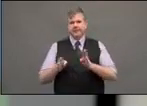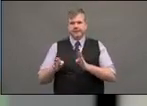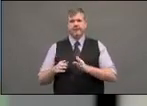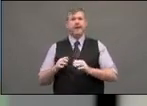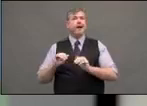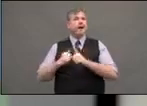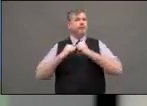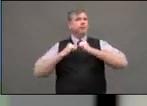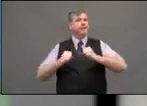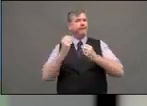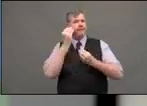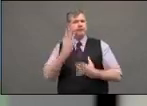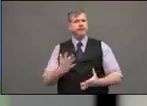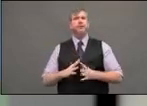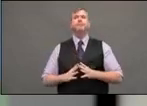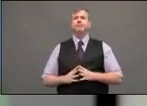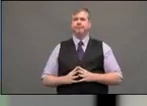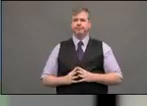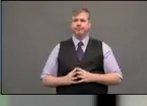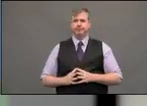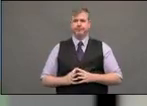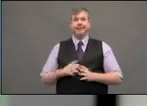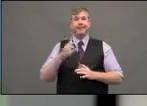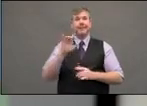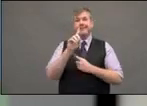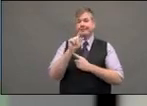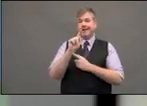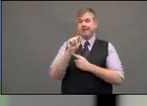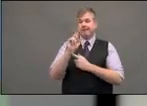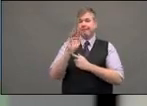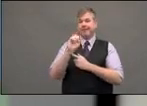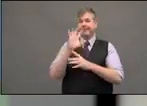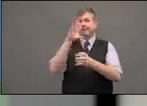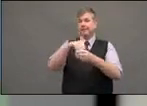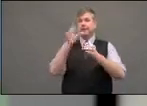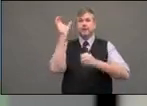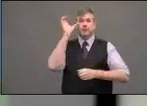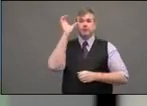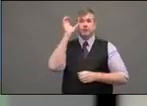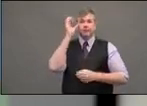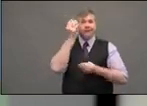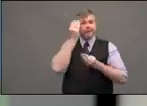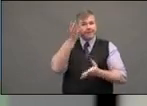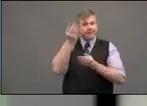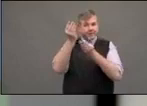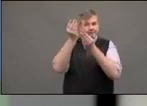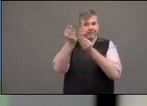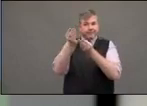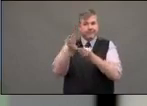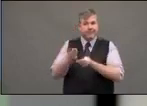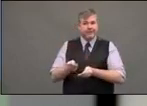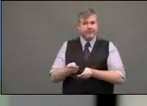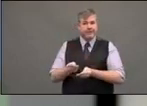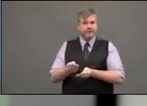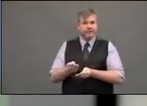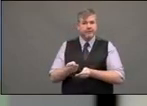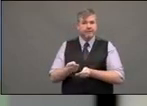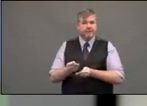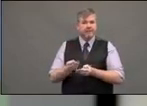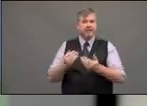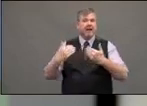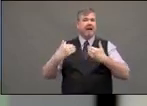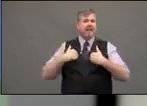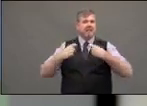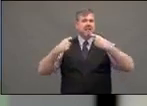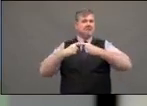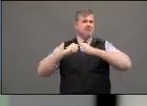electronic protections in the databases we use, in the way that information is transmitted, multiple layers of electronic data